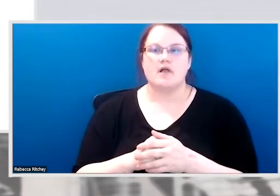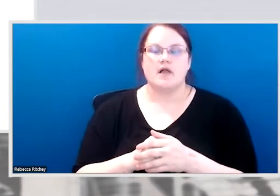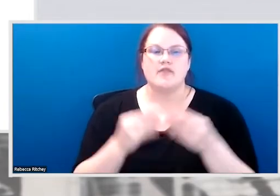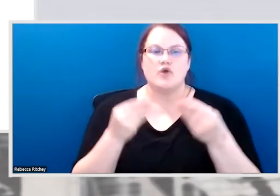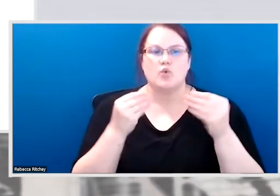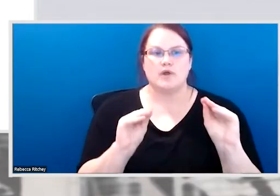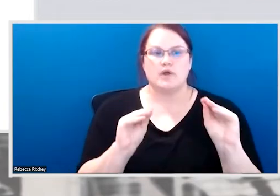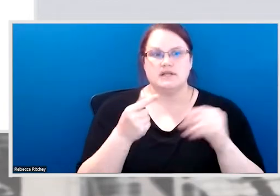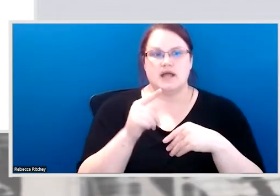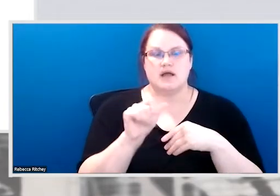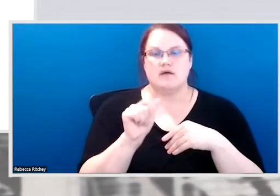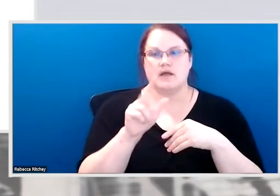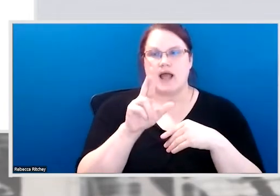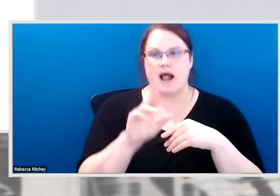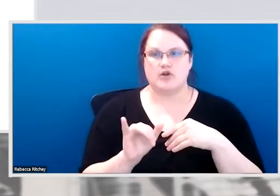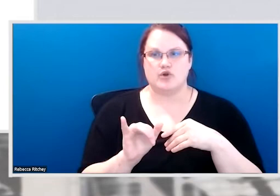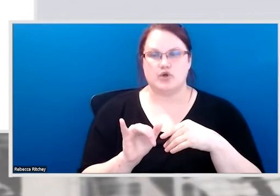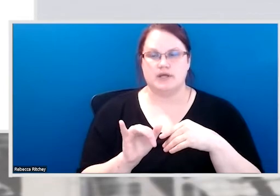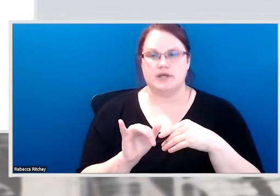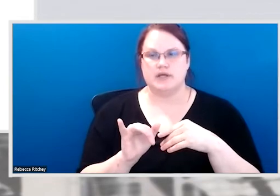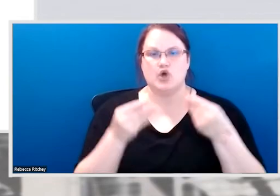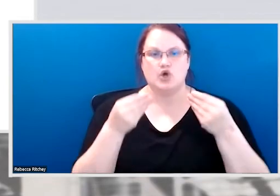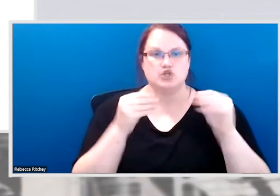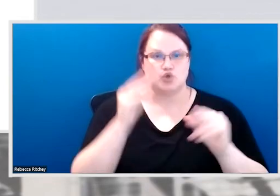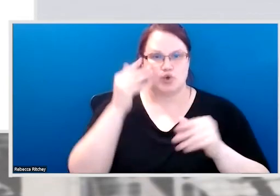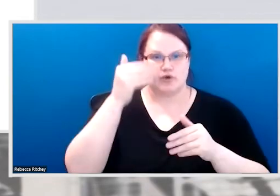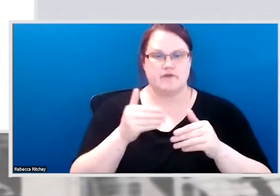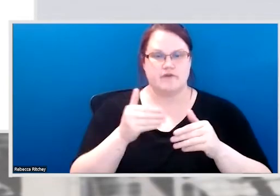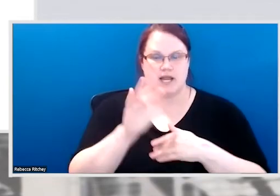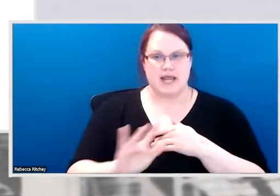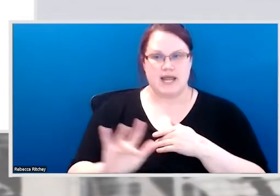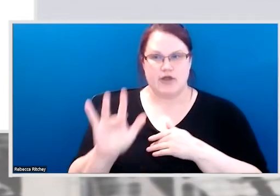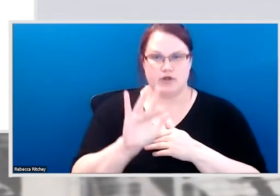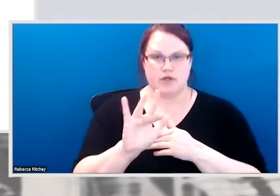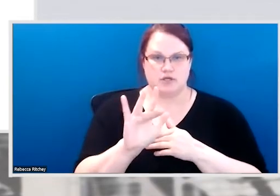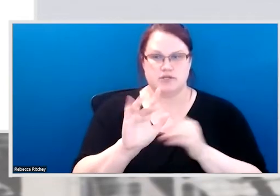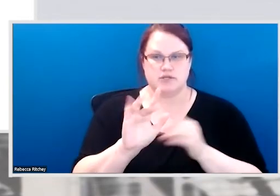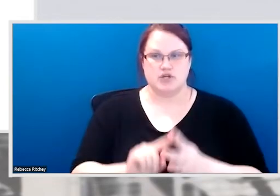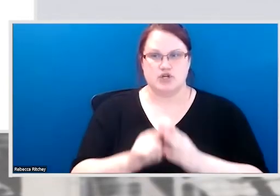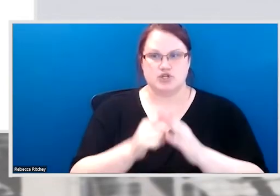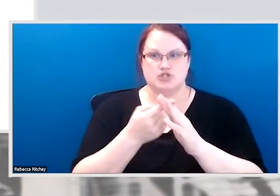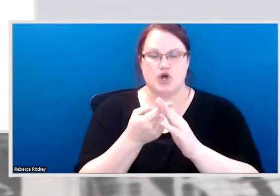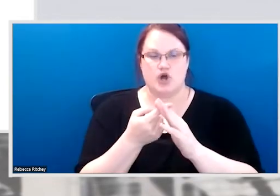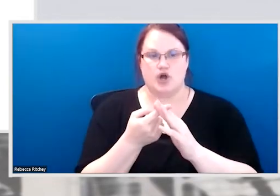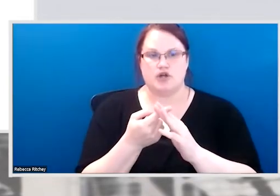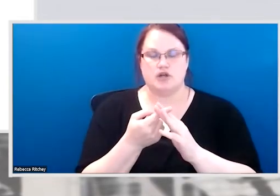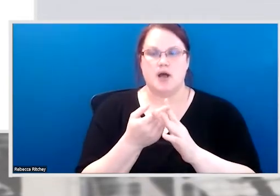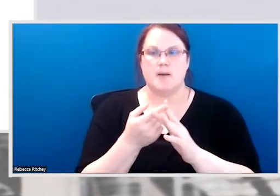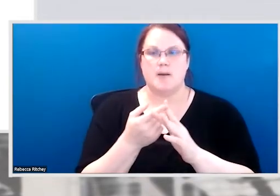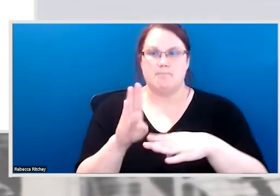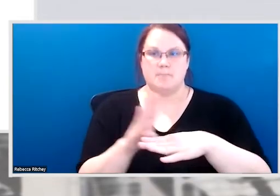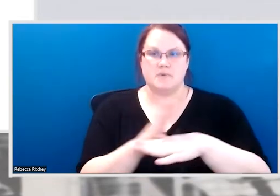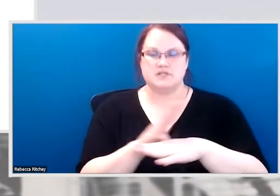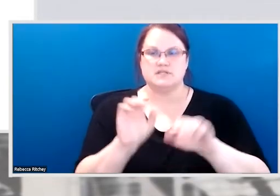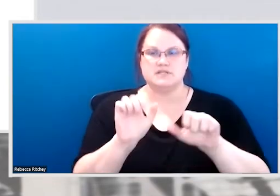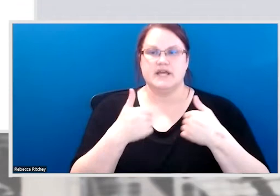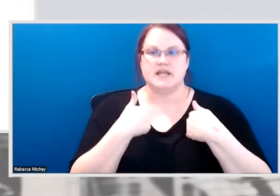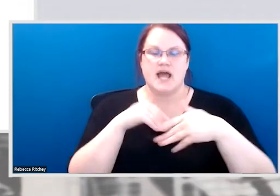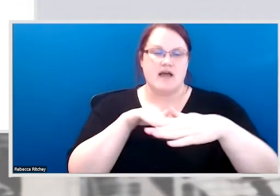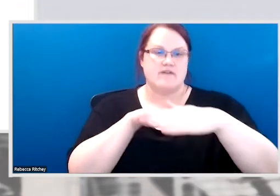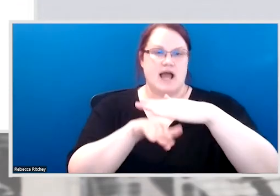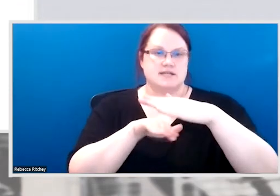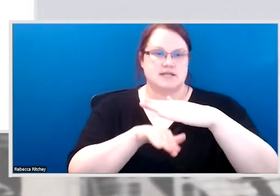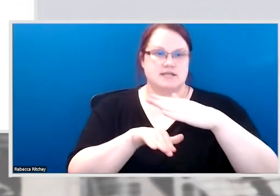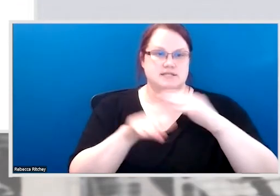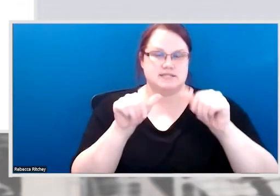gallery incubators are storefront spaces where the Startup to Storefront businesses can have access to